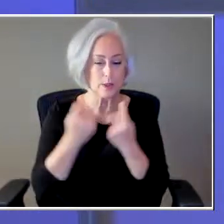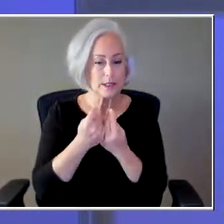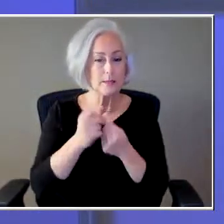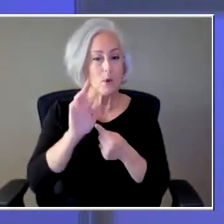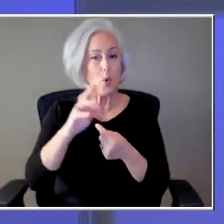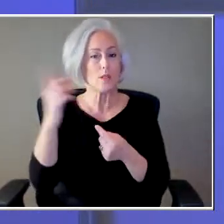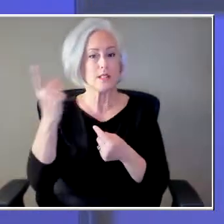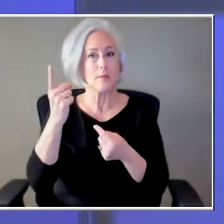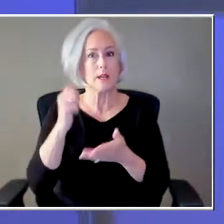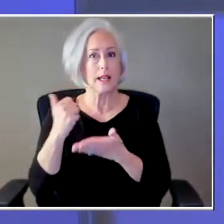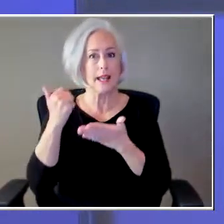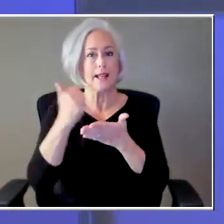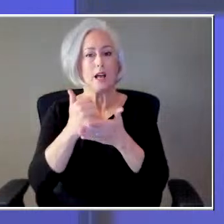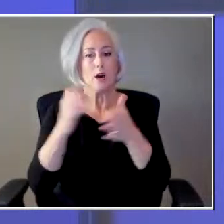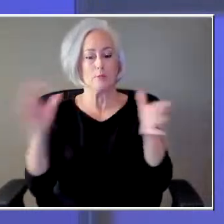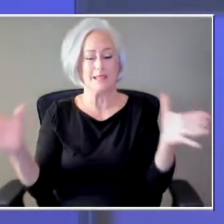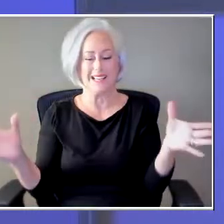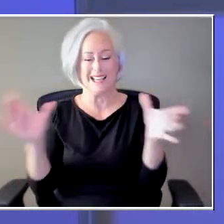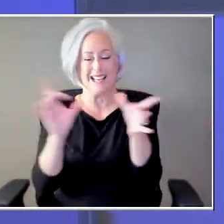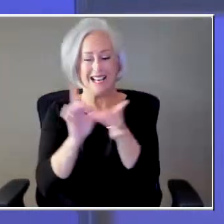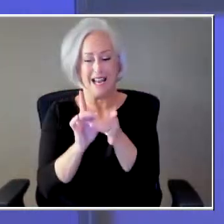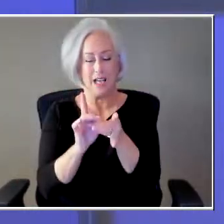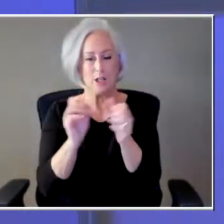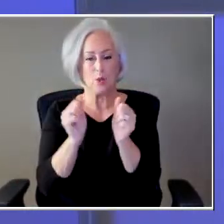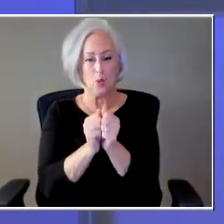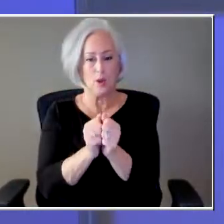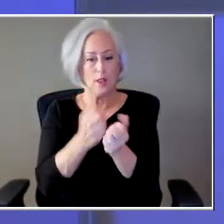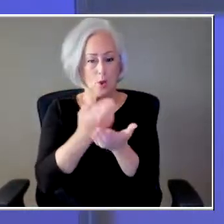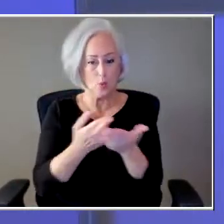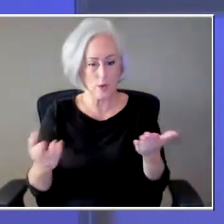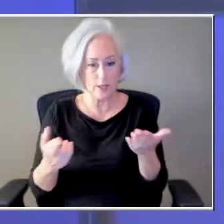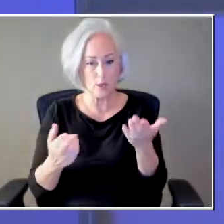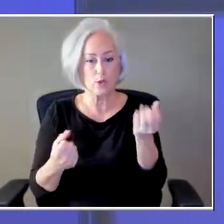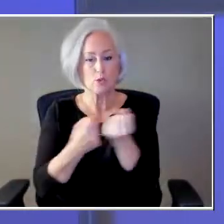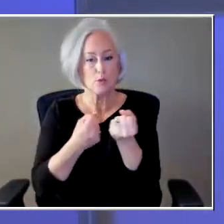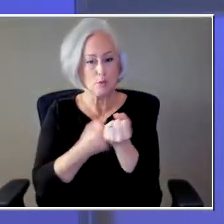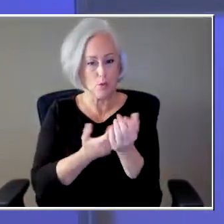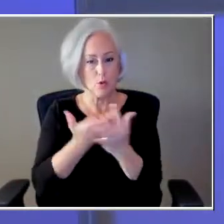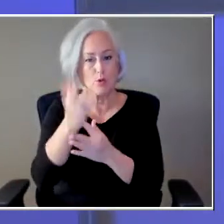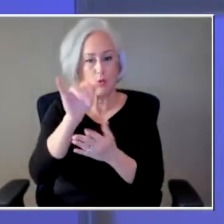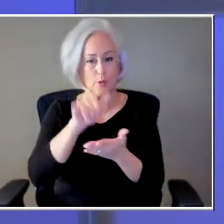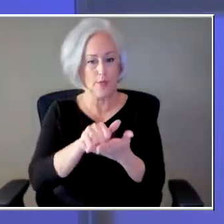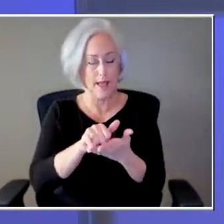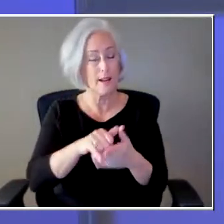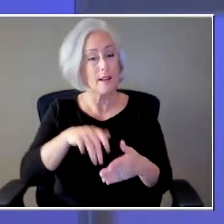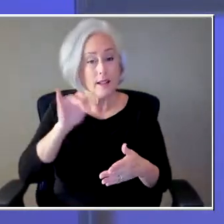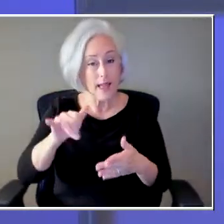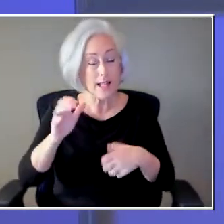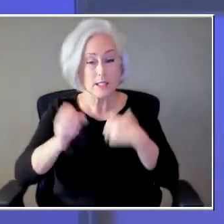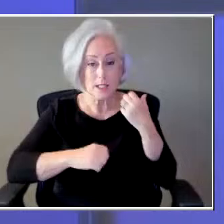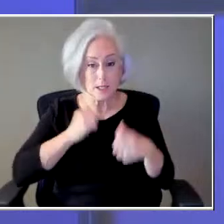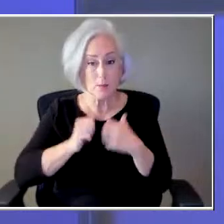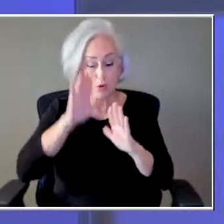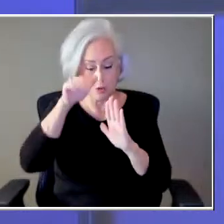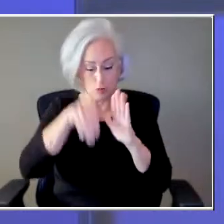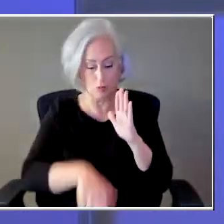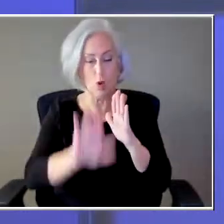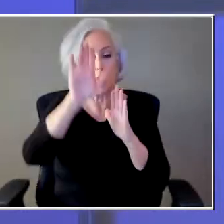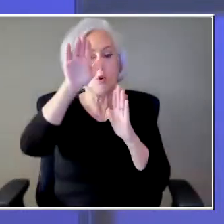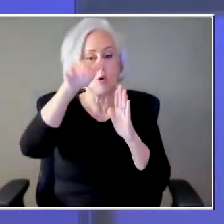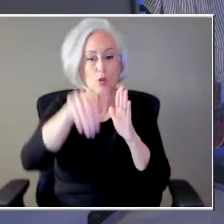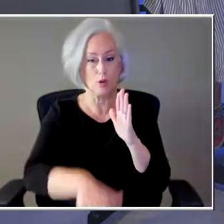with those resources to support you through that, because it is an emotional roller coaster. I think that's what we hear most